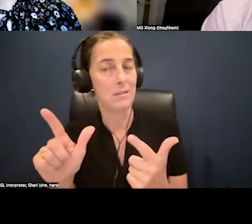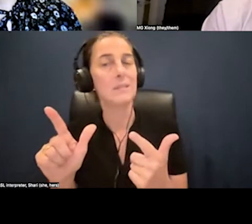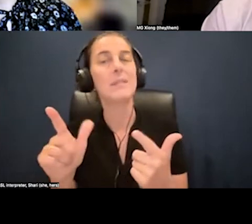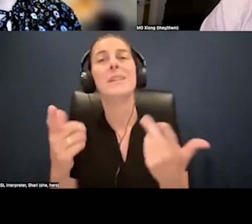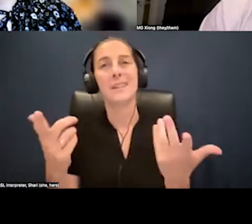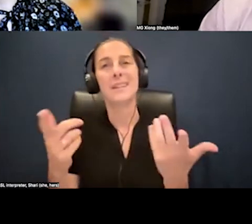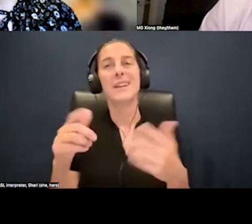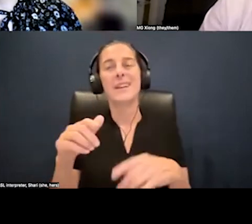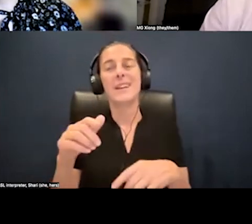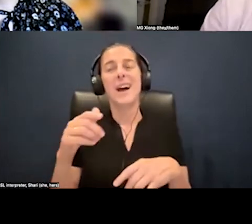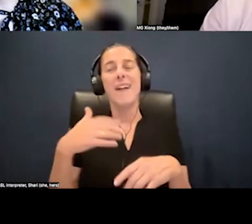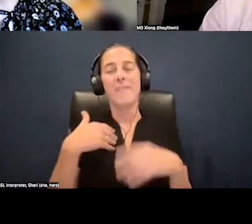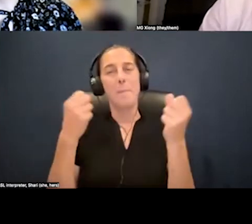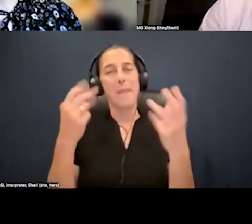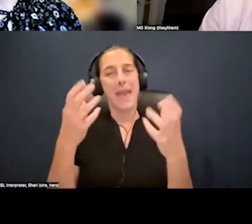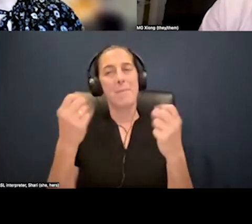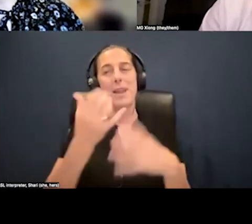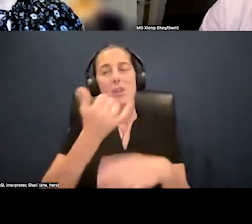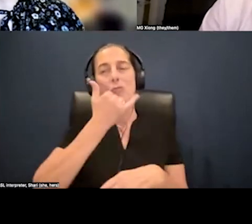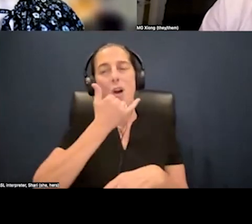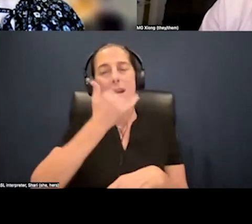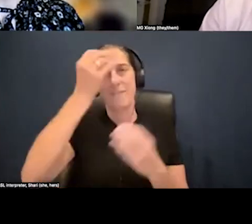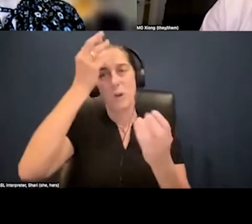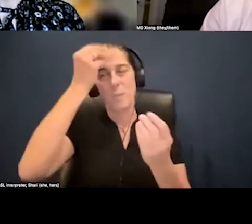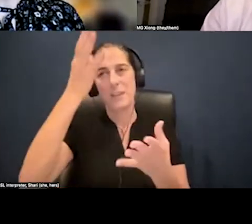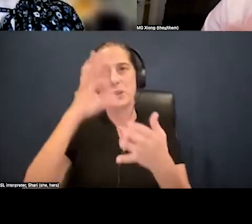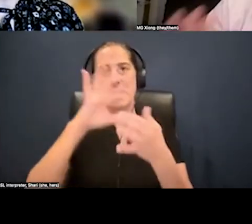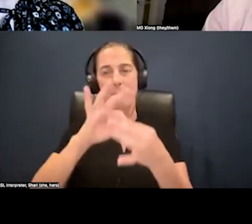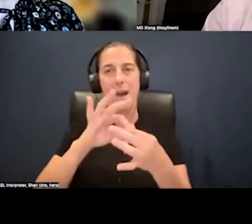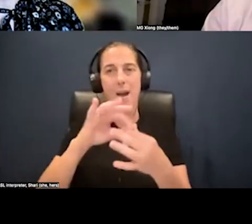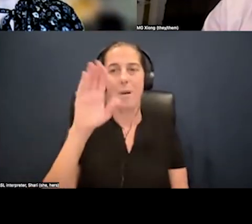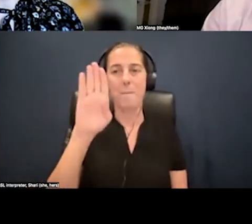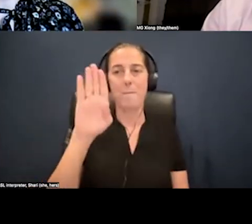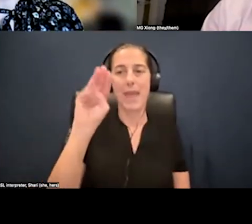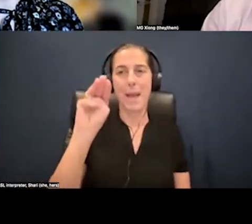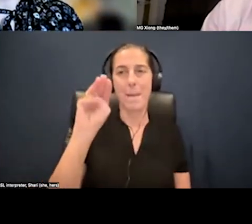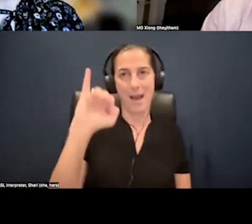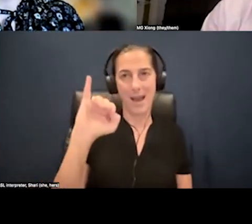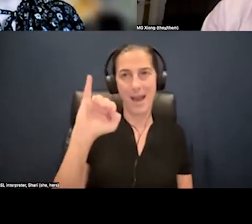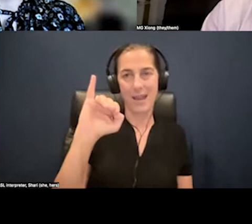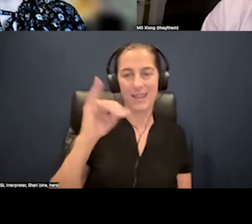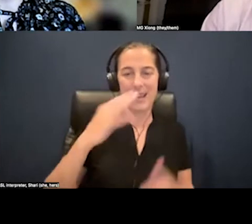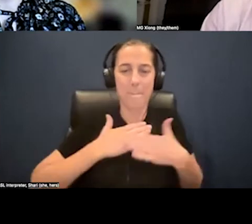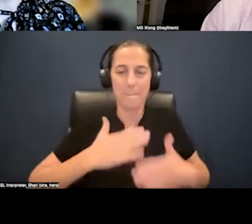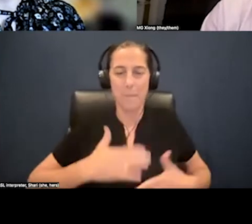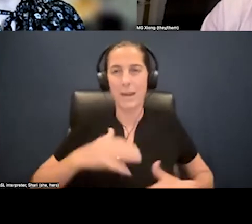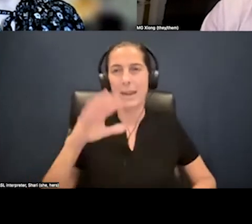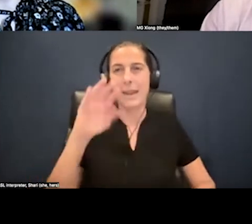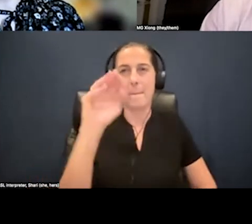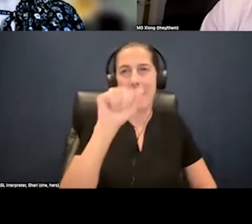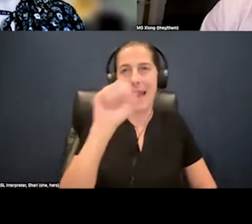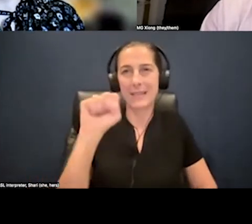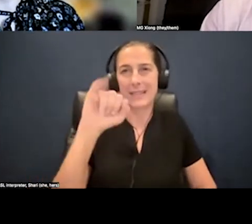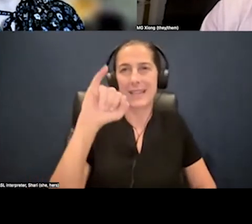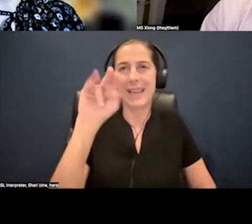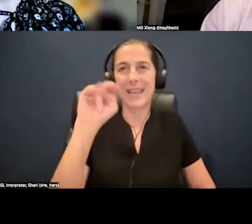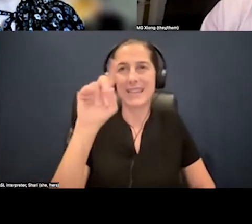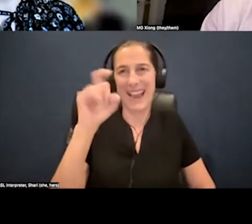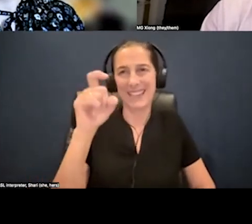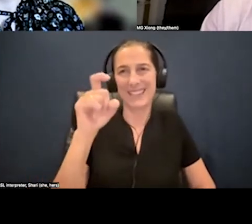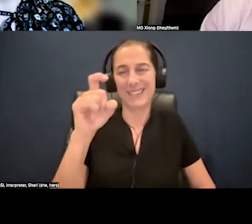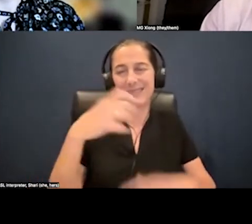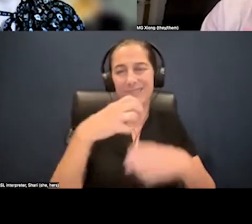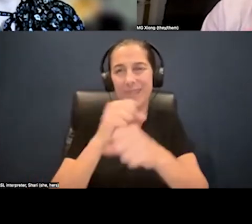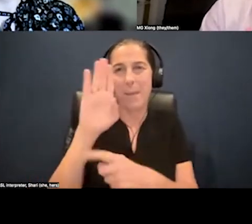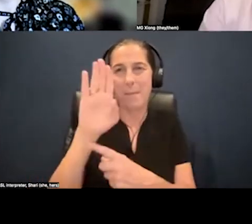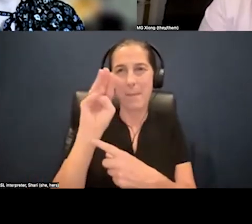like BMI indexes and gender affirming care. And so I wanted to kind of note that folks shouldn't